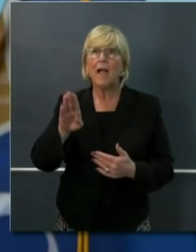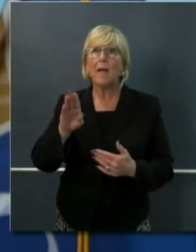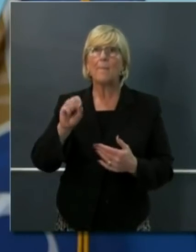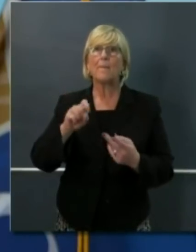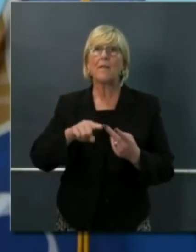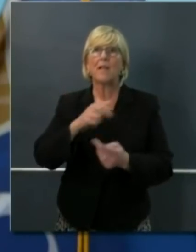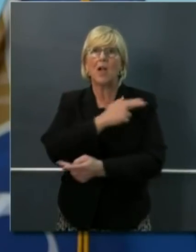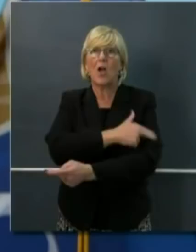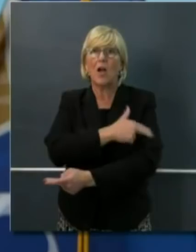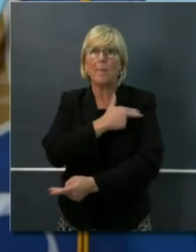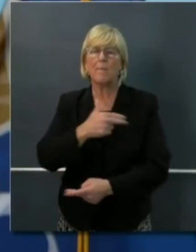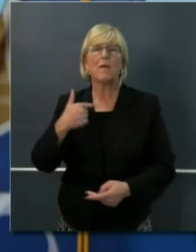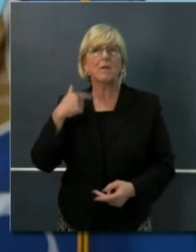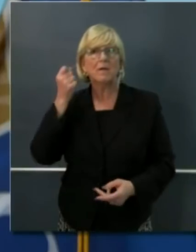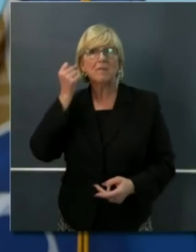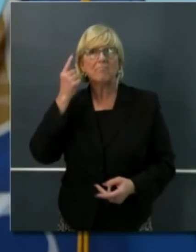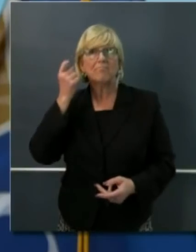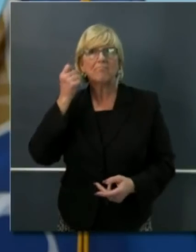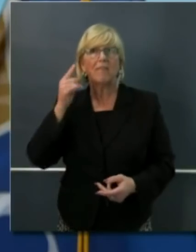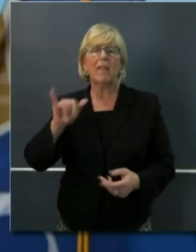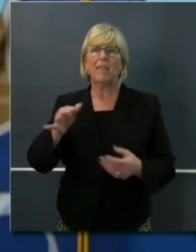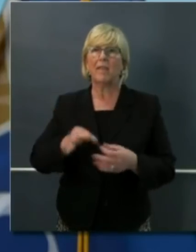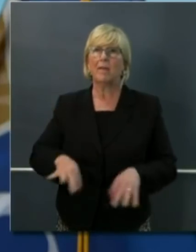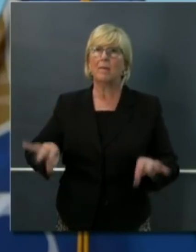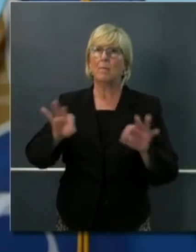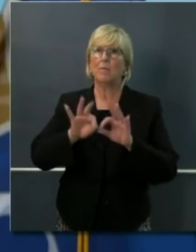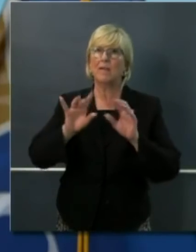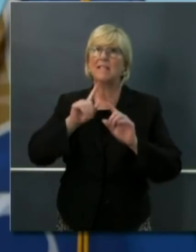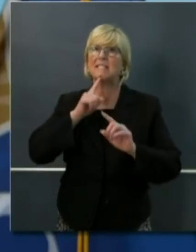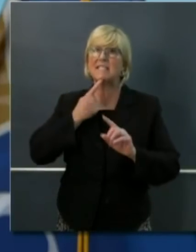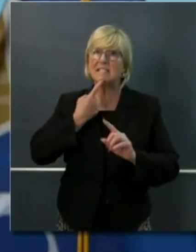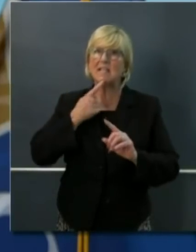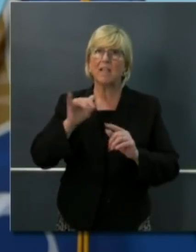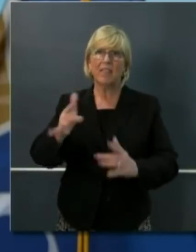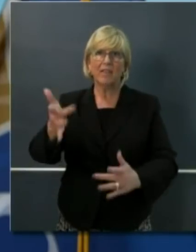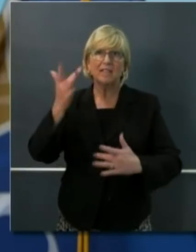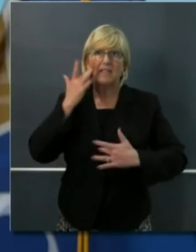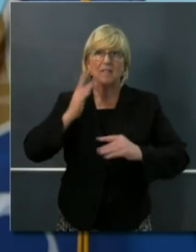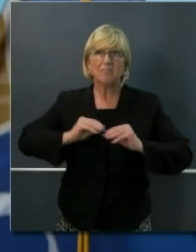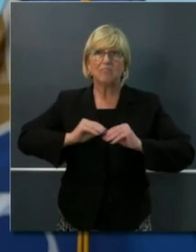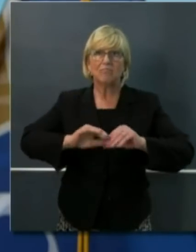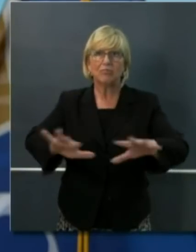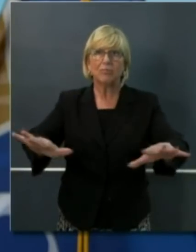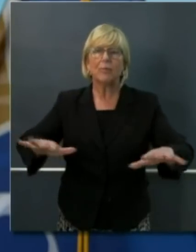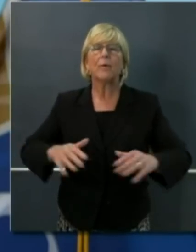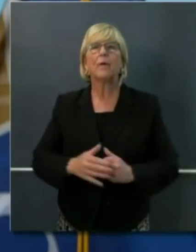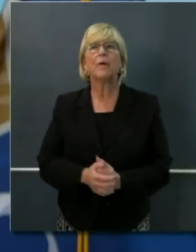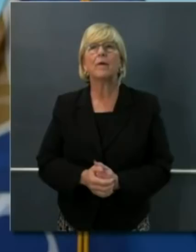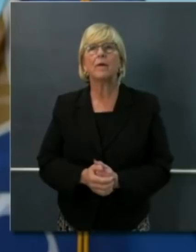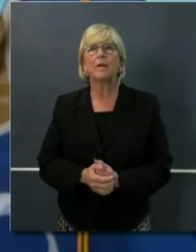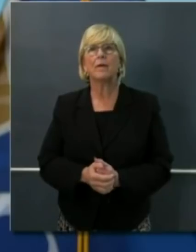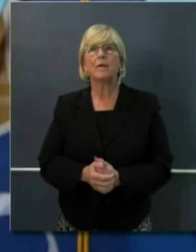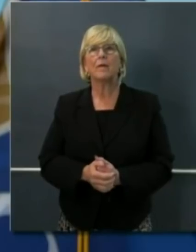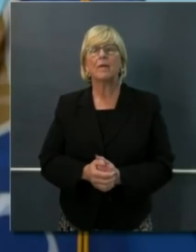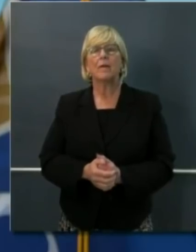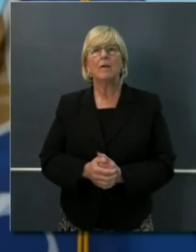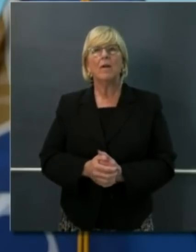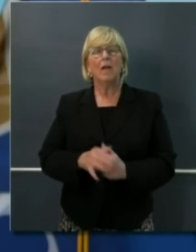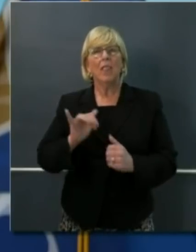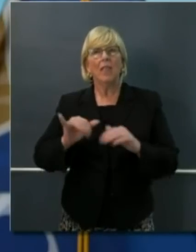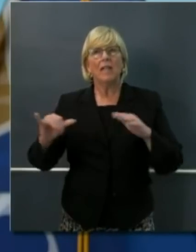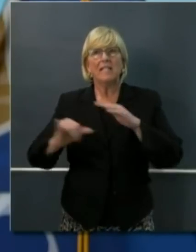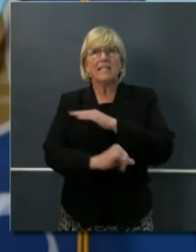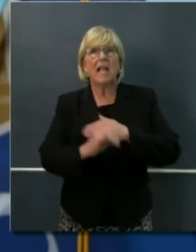to understand the prevalence of disease across the state. We know that any accurate movement forward with modification of the stay-at-home